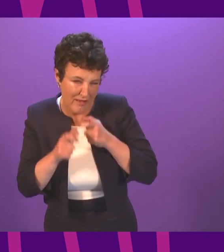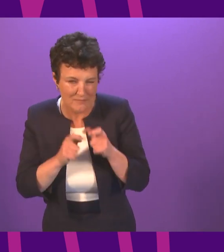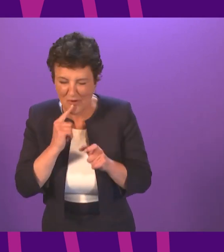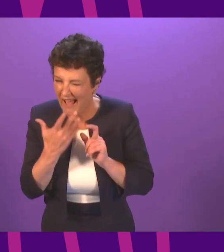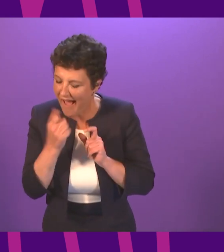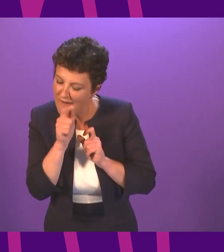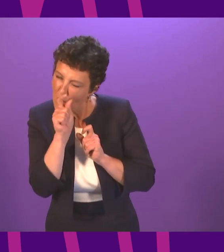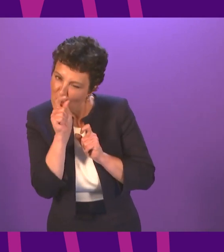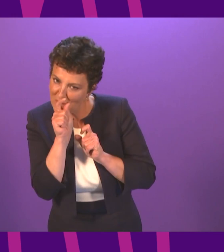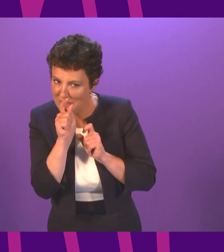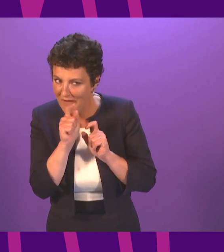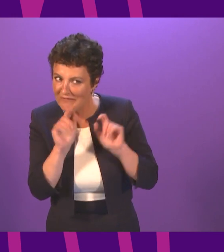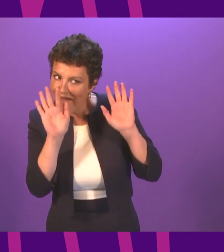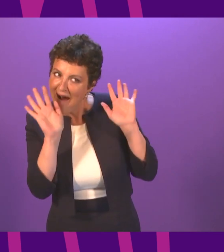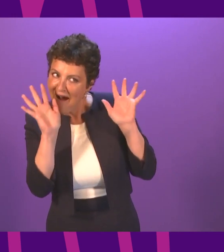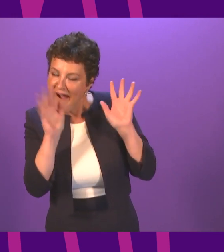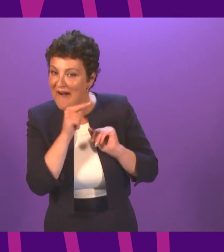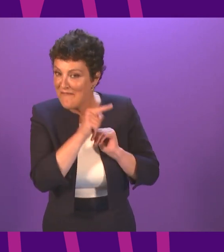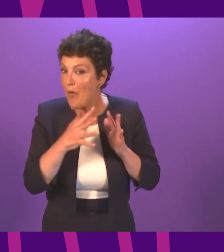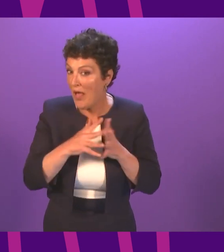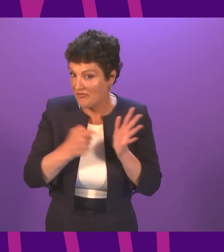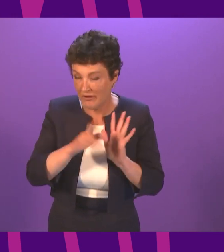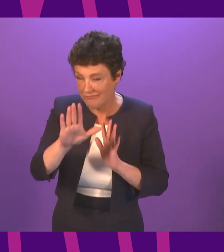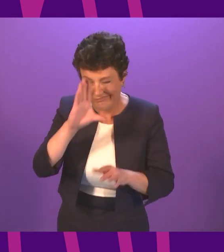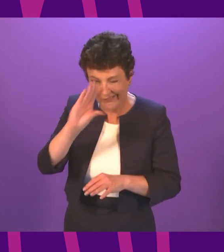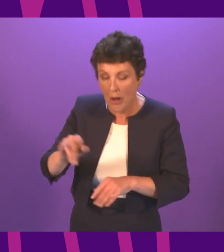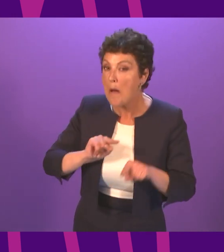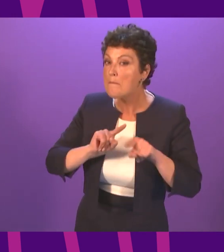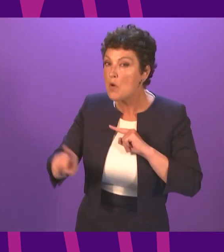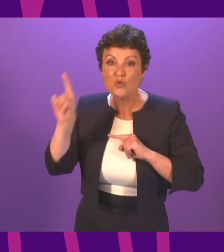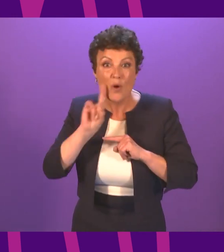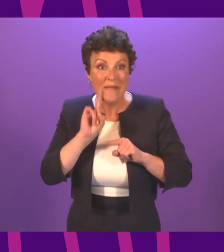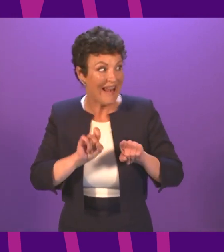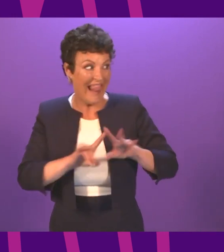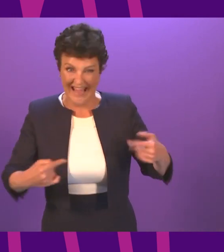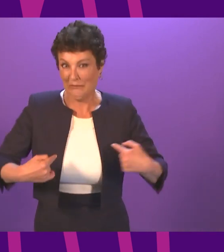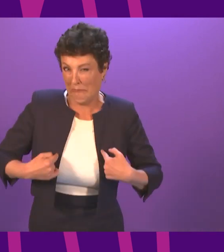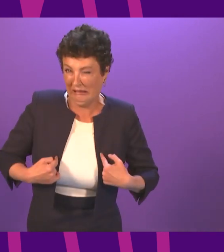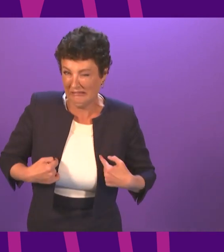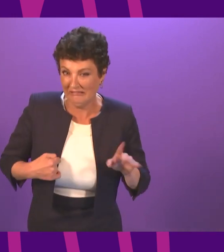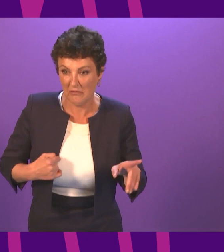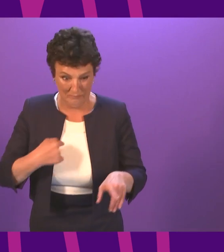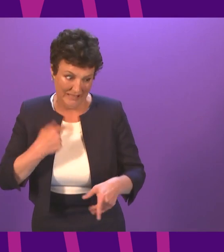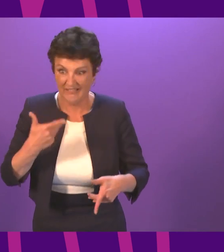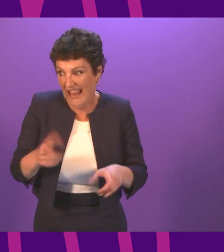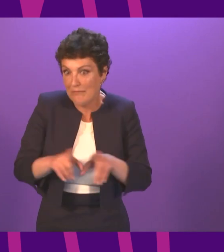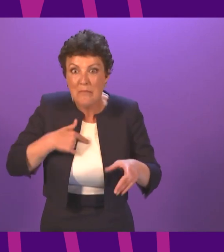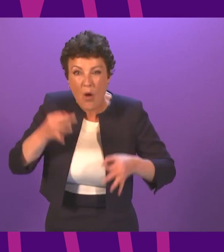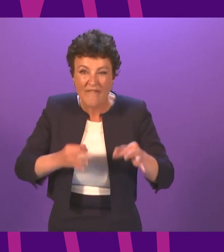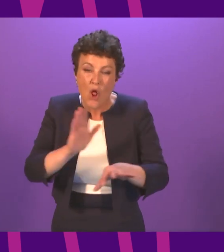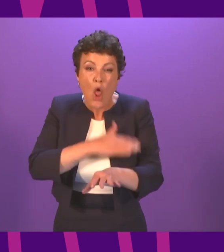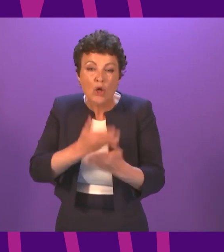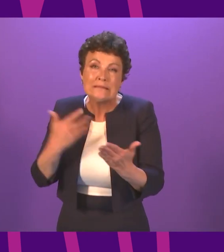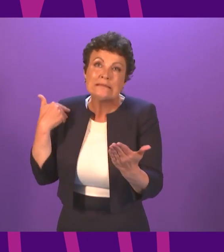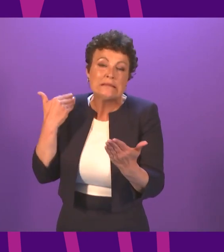admiration. You see, most women, even those of us like me who've been in politics for a long time,